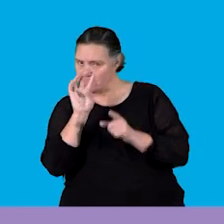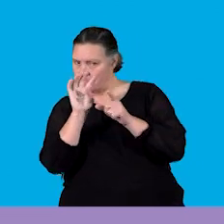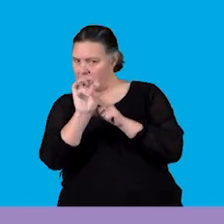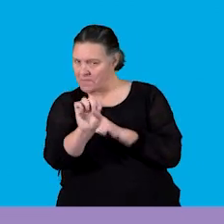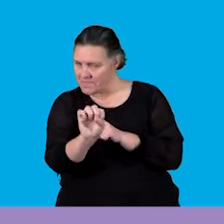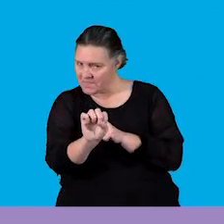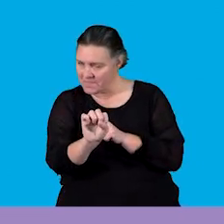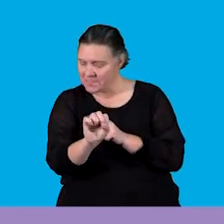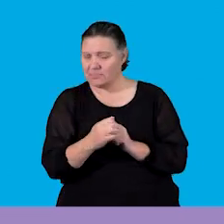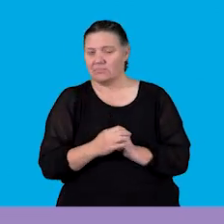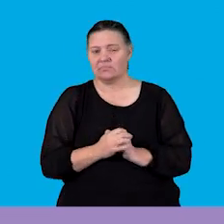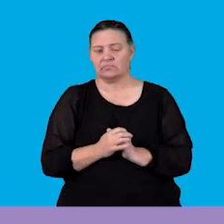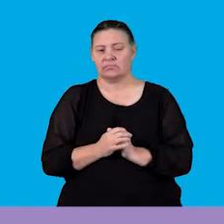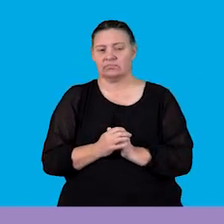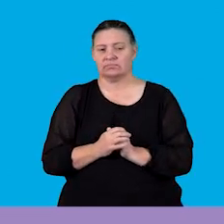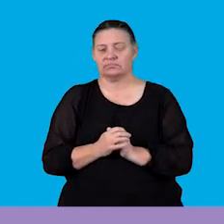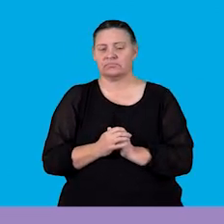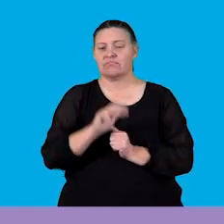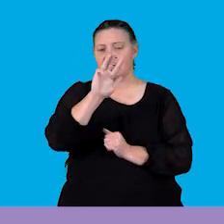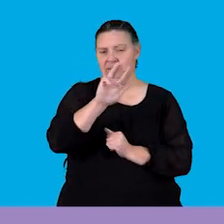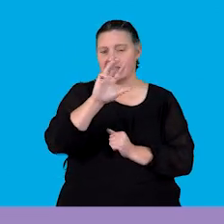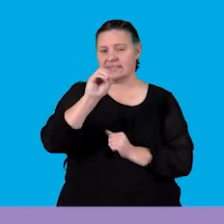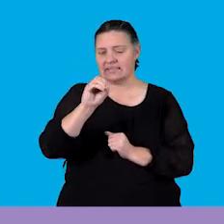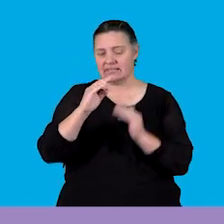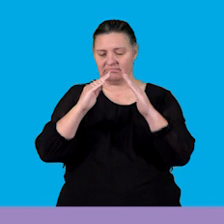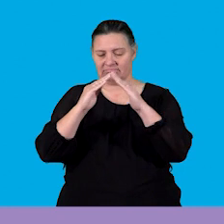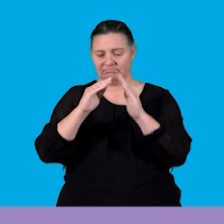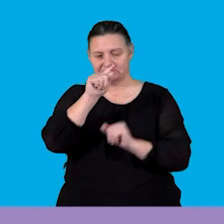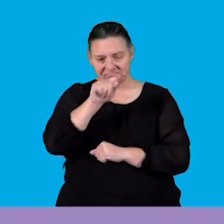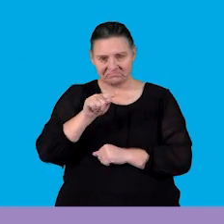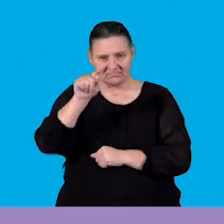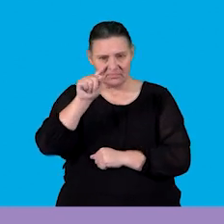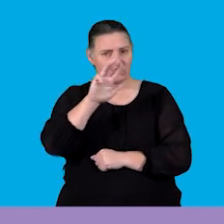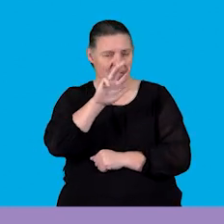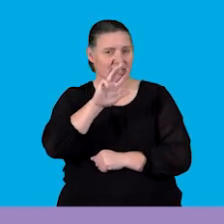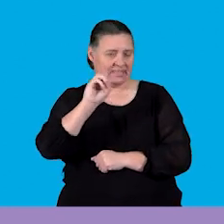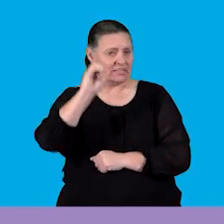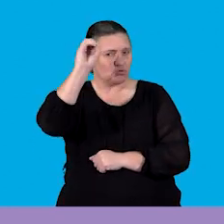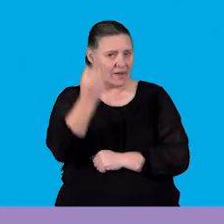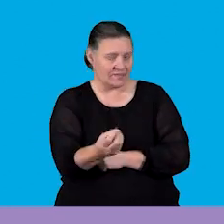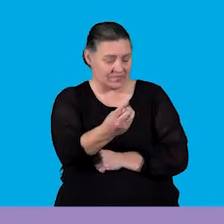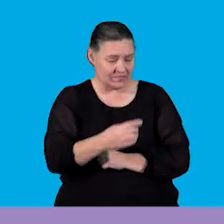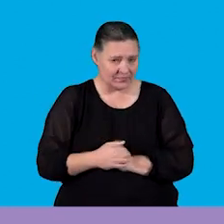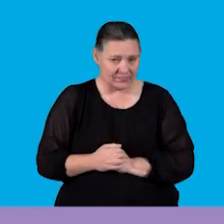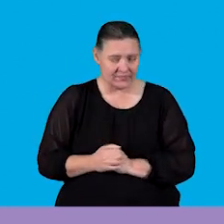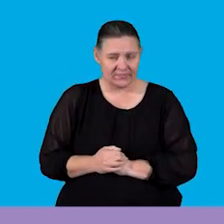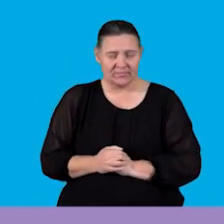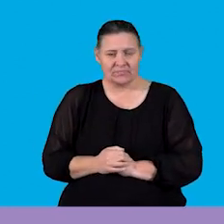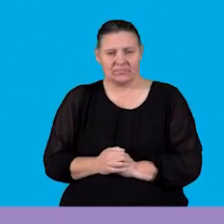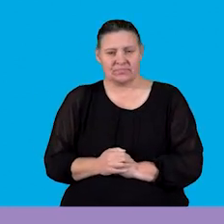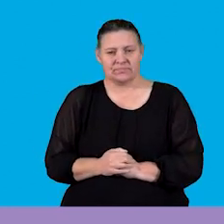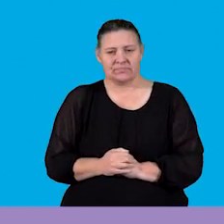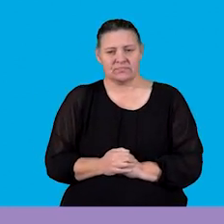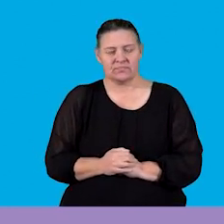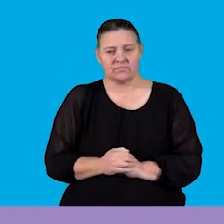firstly, we are shown that there is a 90 degrees. Remember that block there shows us that this is